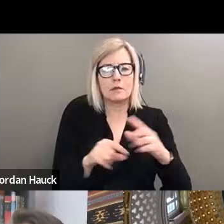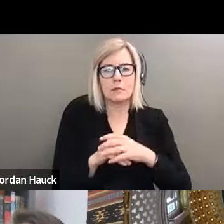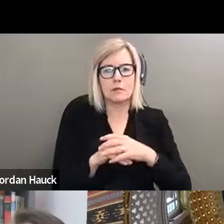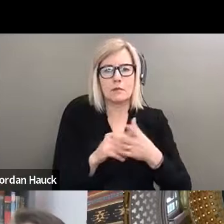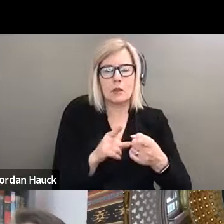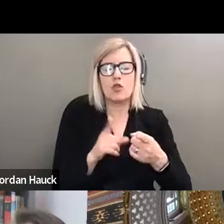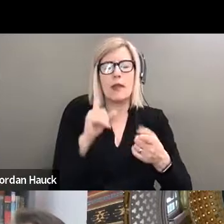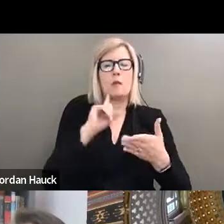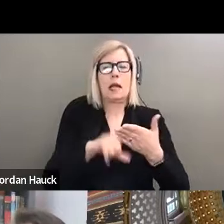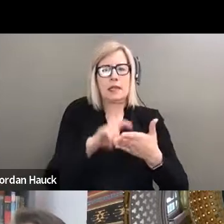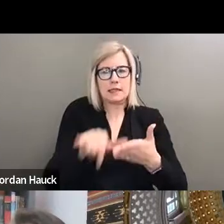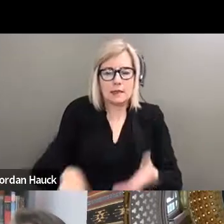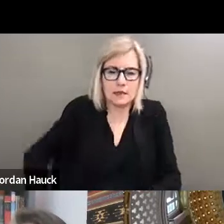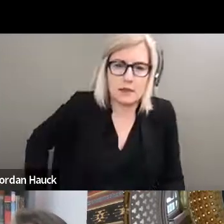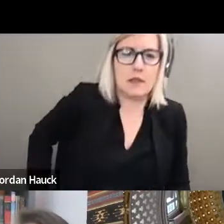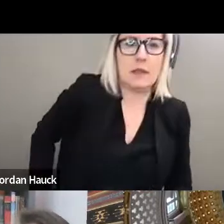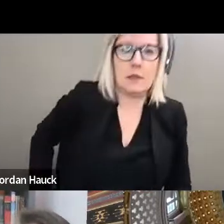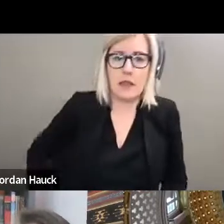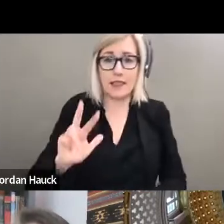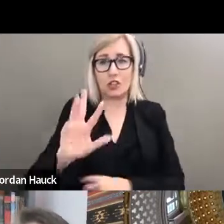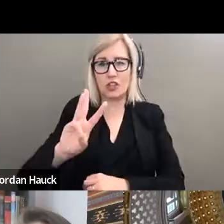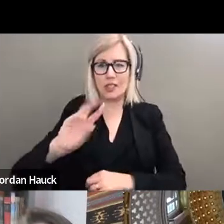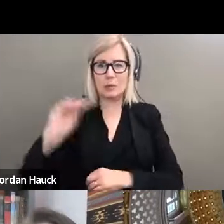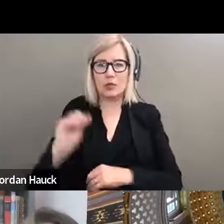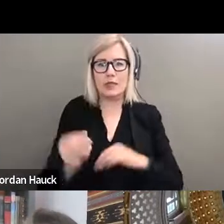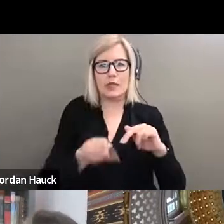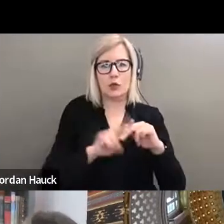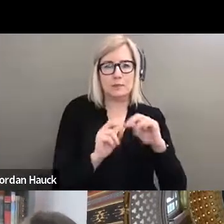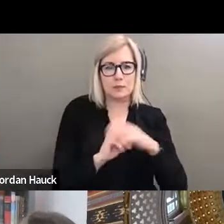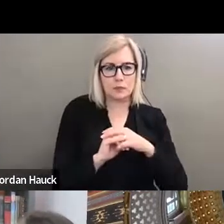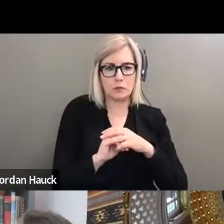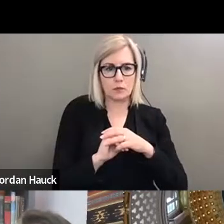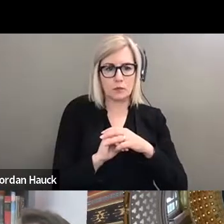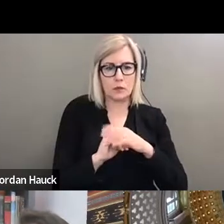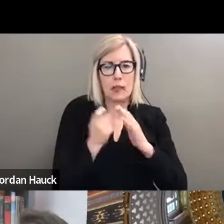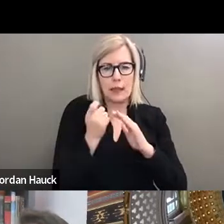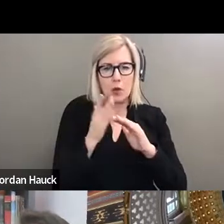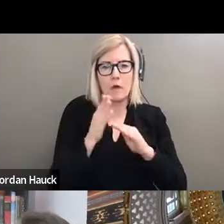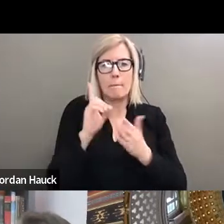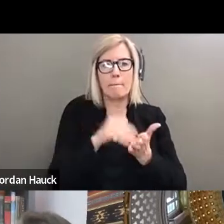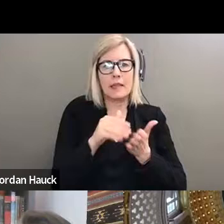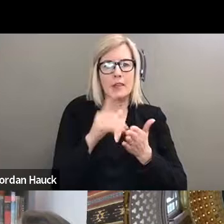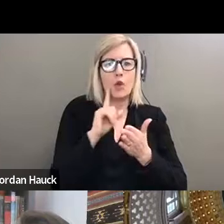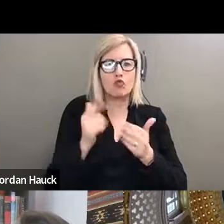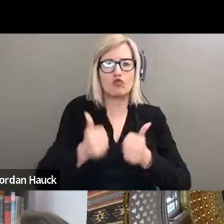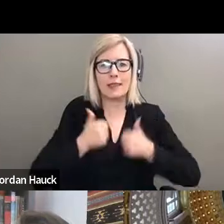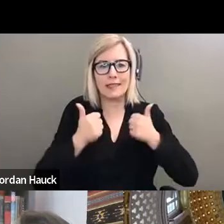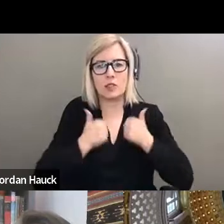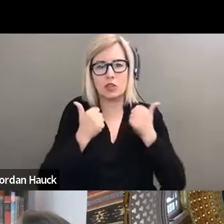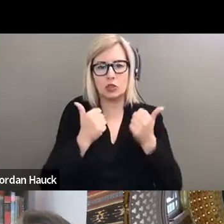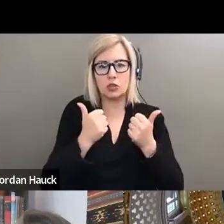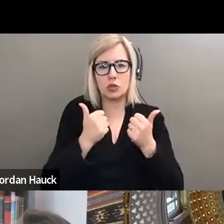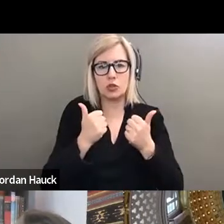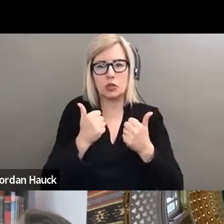click with you. That's a 36% increase. A little over $1 million for residential substance